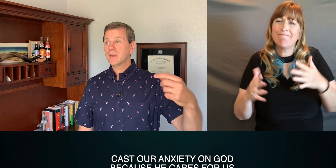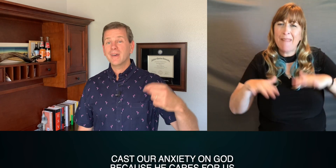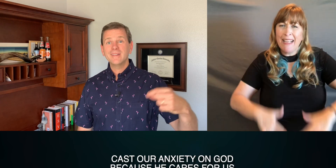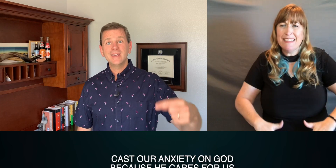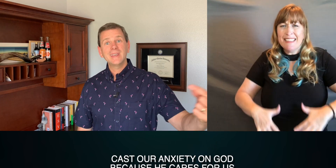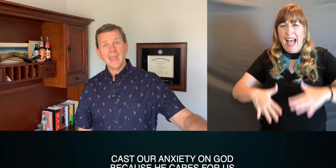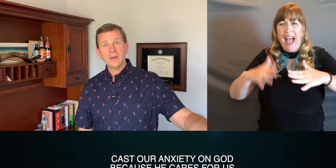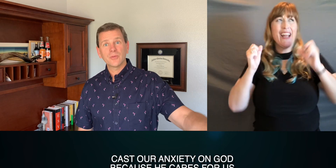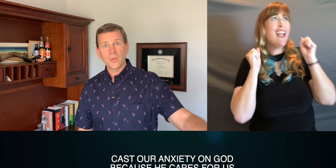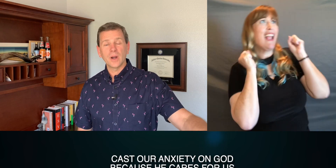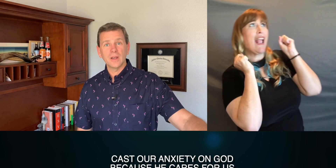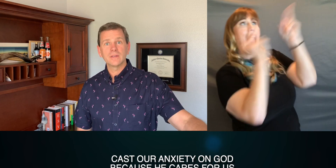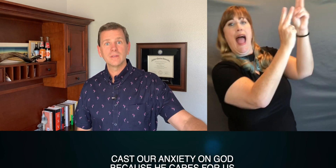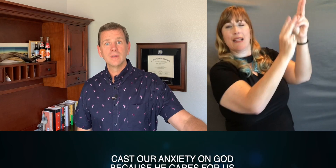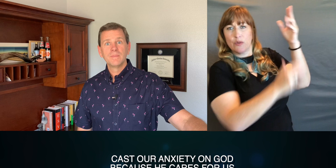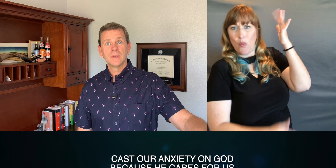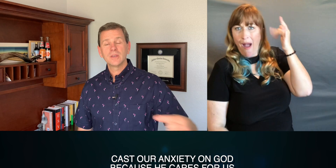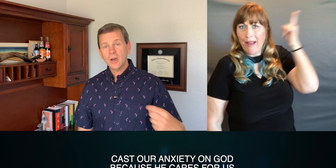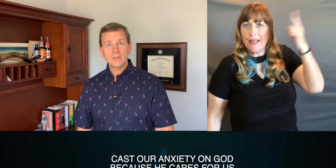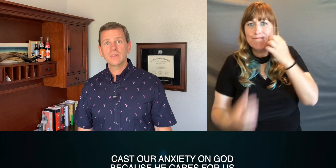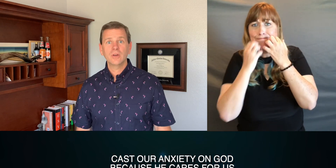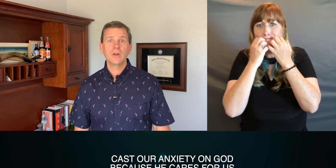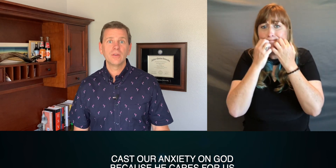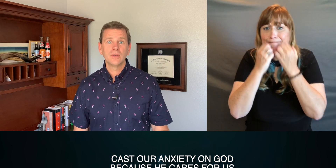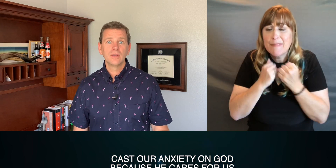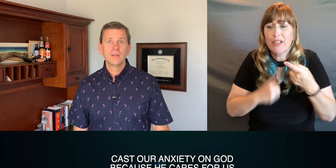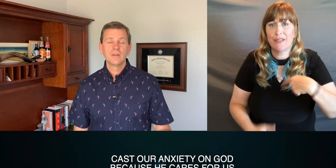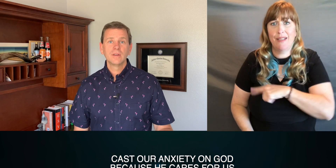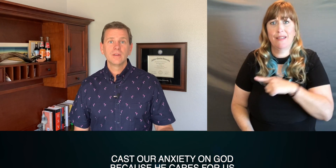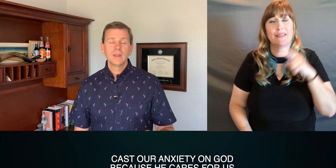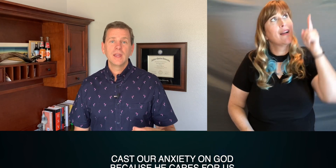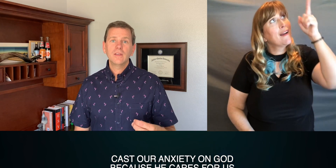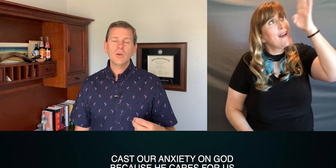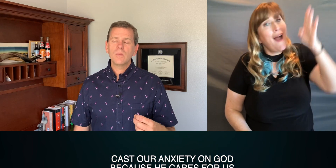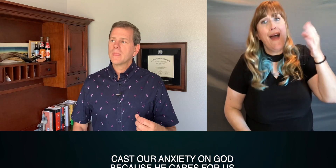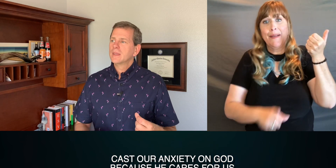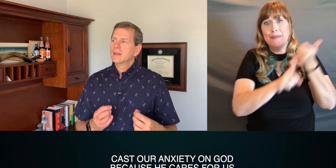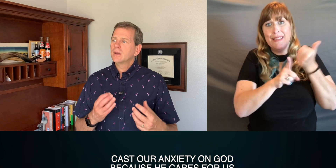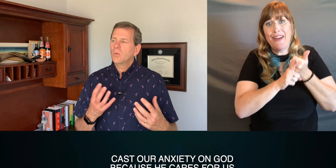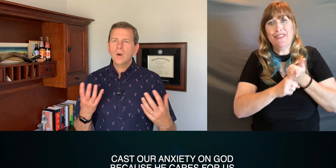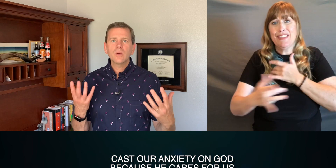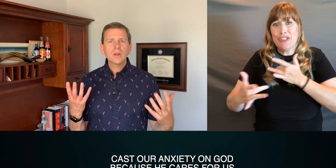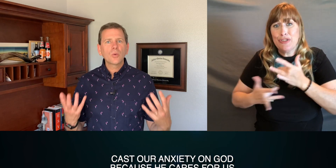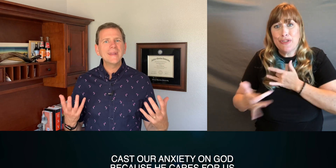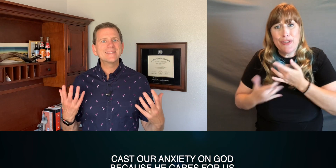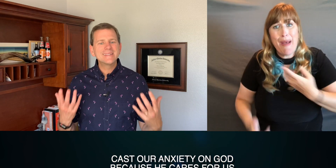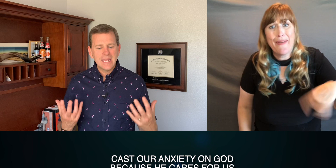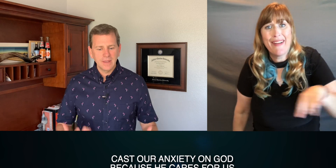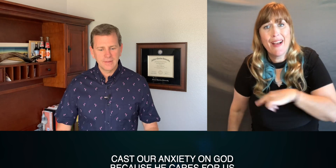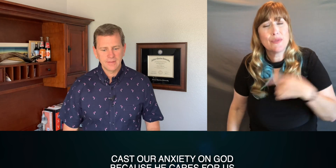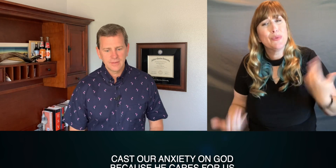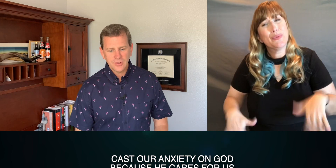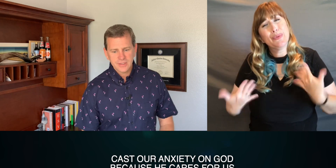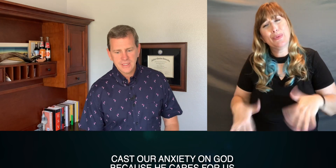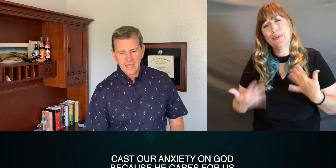God because he cares for us. God is concerned. And so what a great